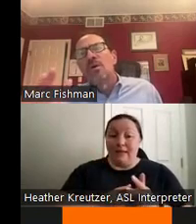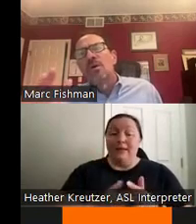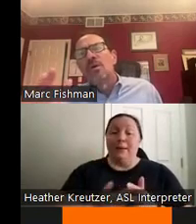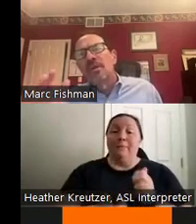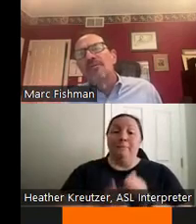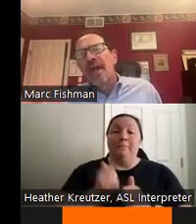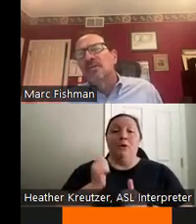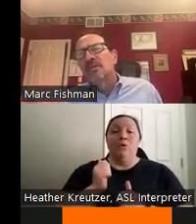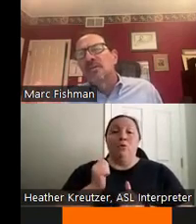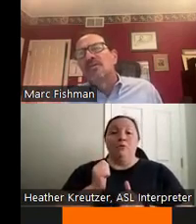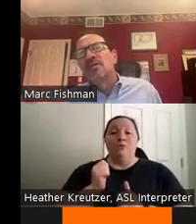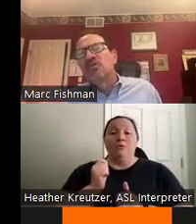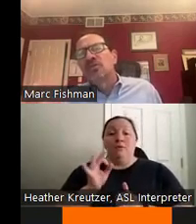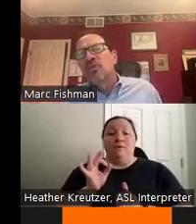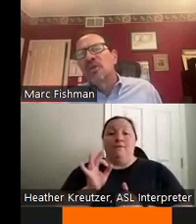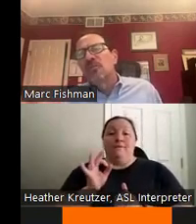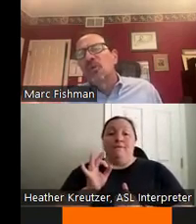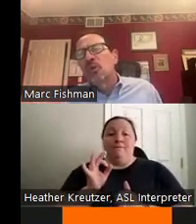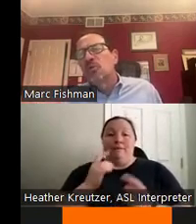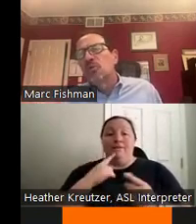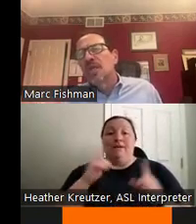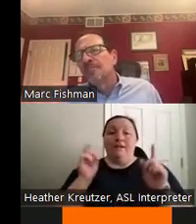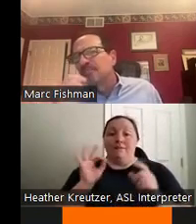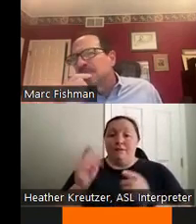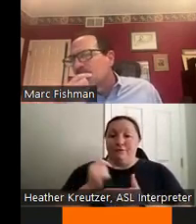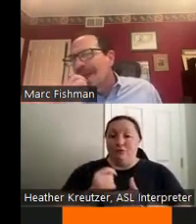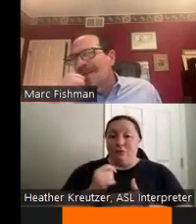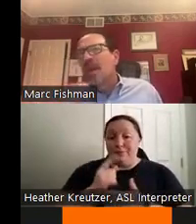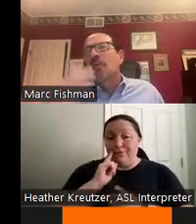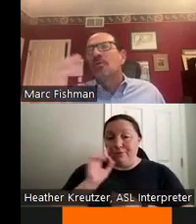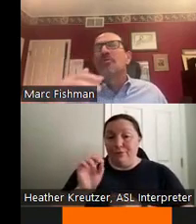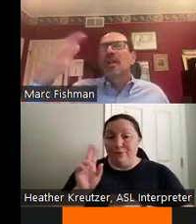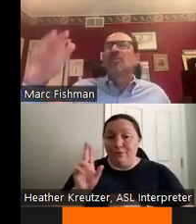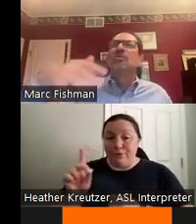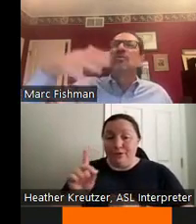of the effectiveness of treatment for OUD,